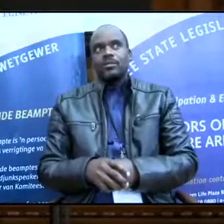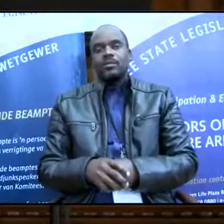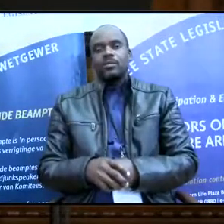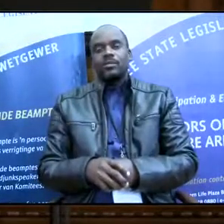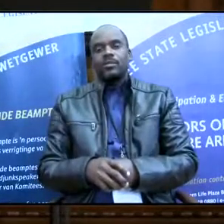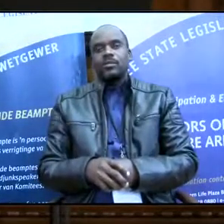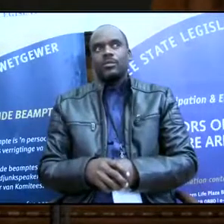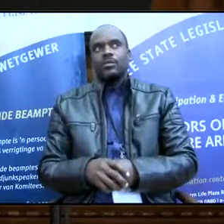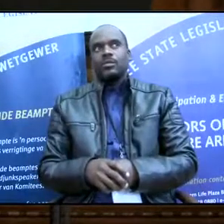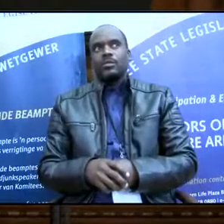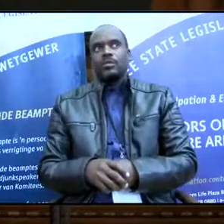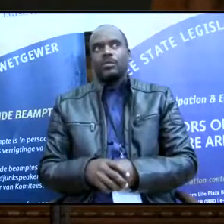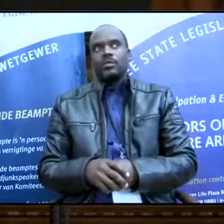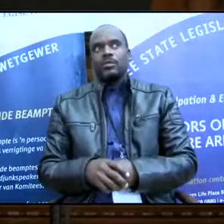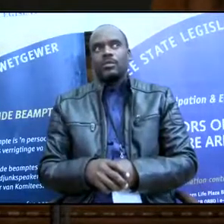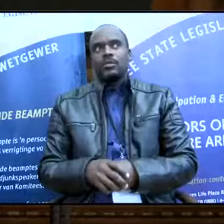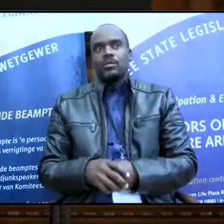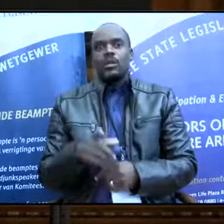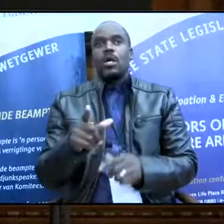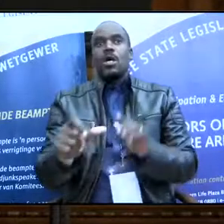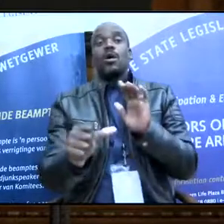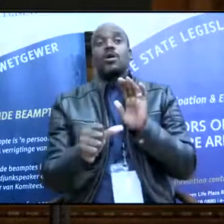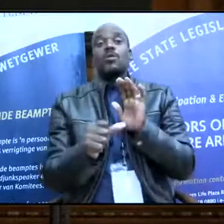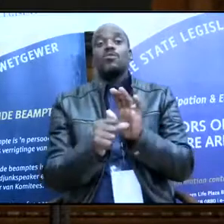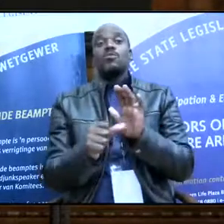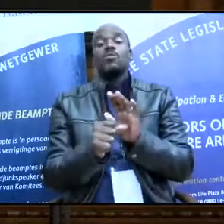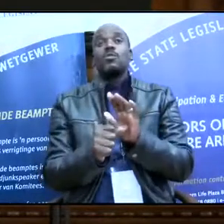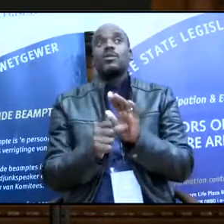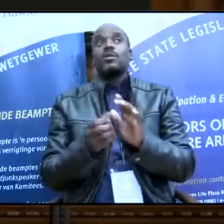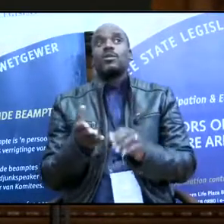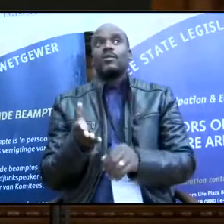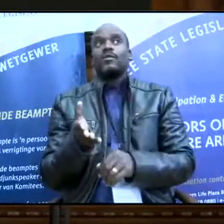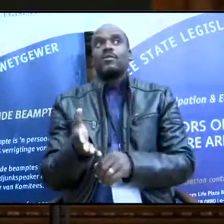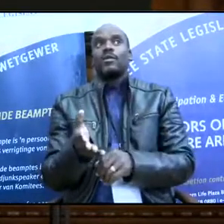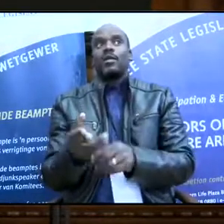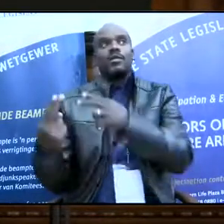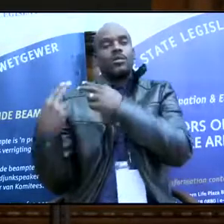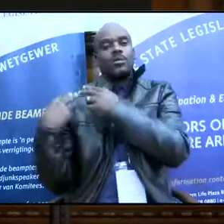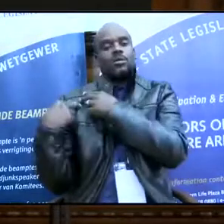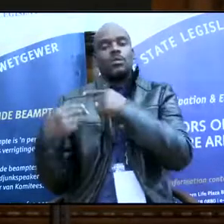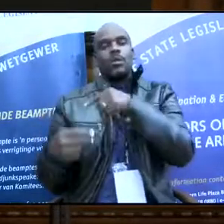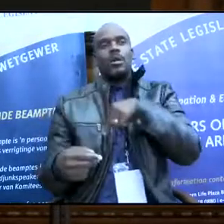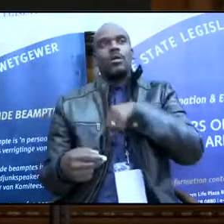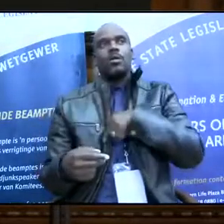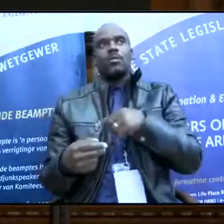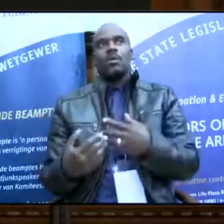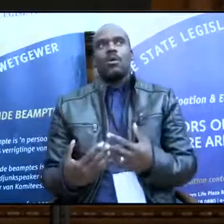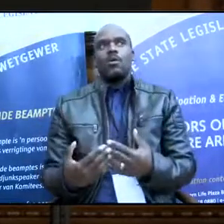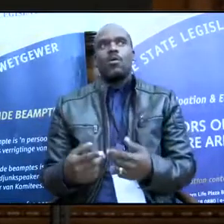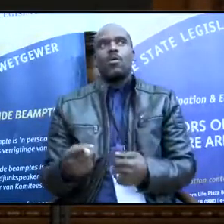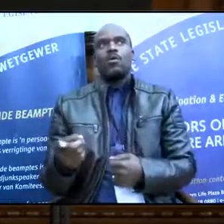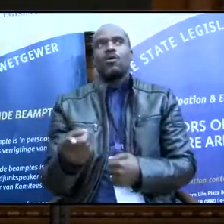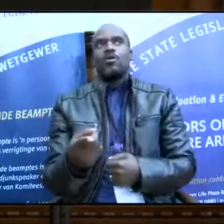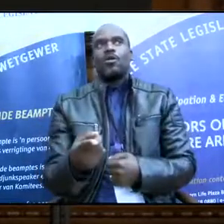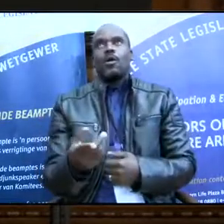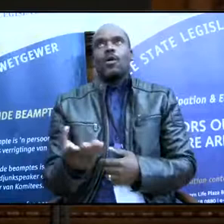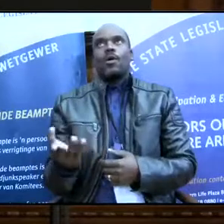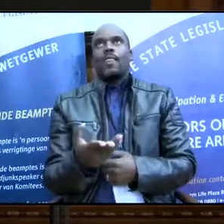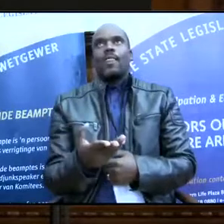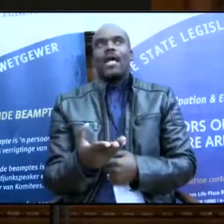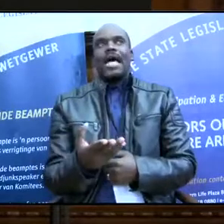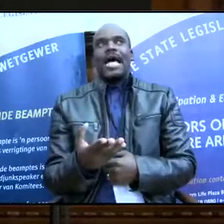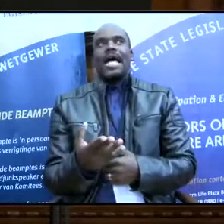government it is important as part of our roles and responsibilities is to strengthen our social